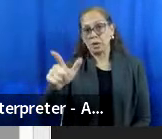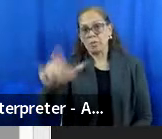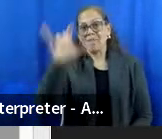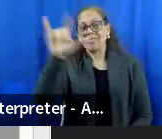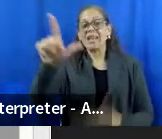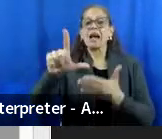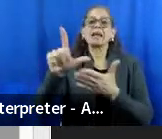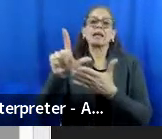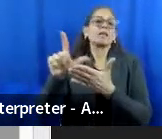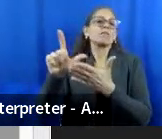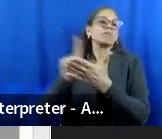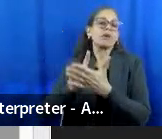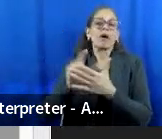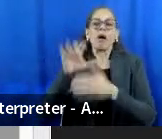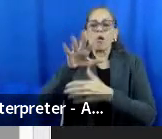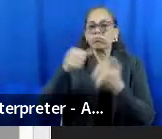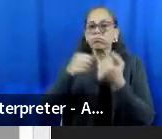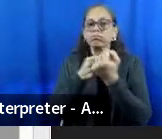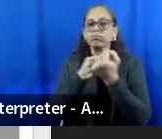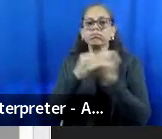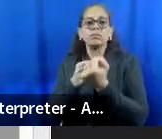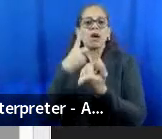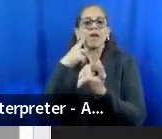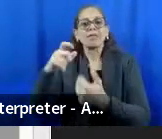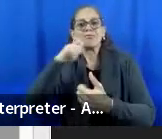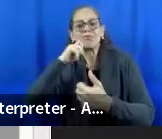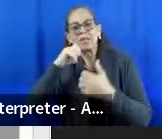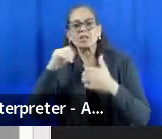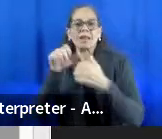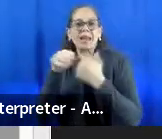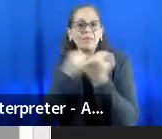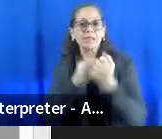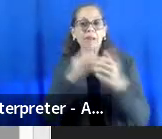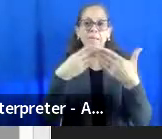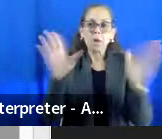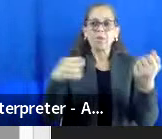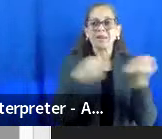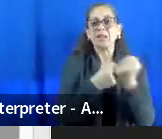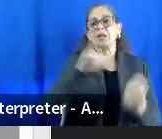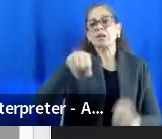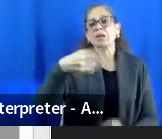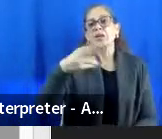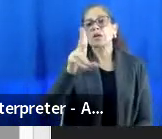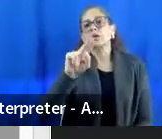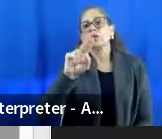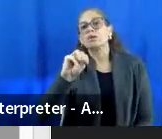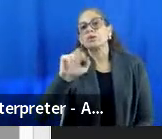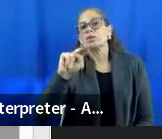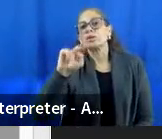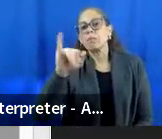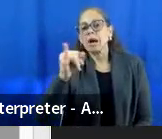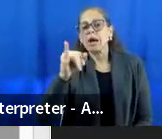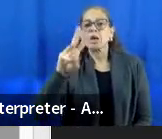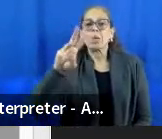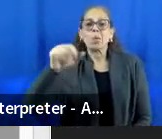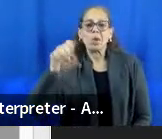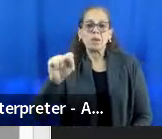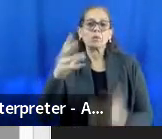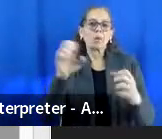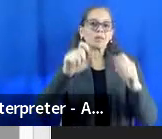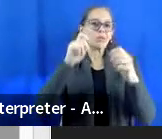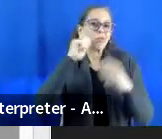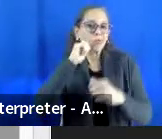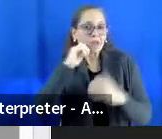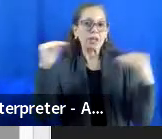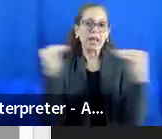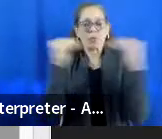of ongoing advocacy by the Racial Impact Study Coalition and public advocate Jumani Williams to ensure that racial equity is centered in major